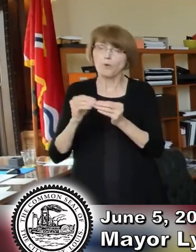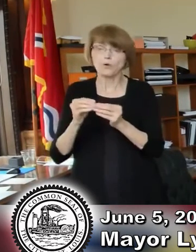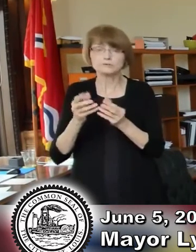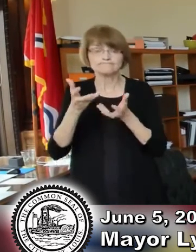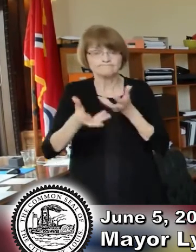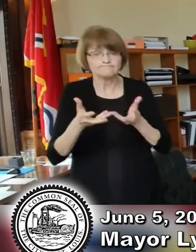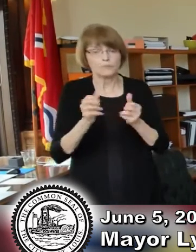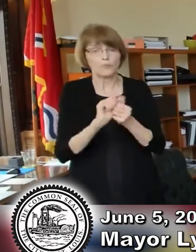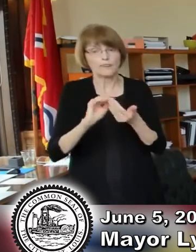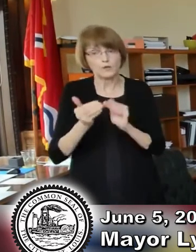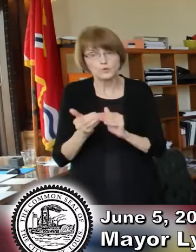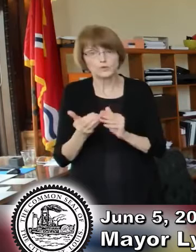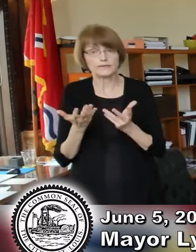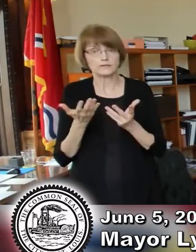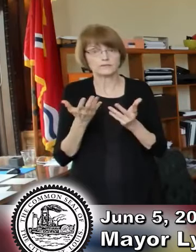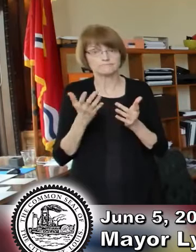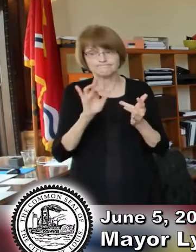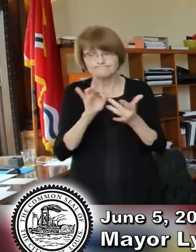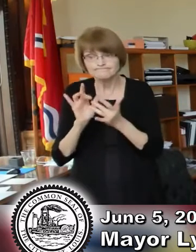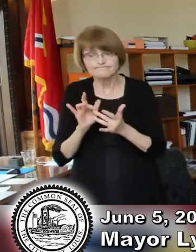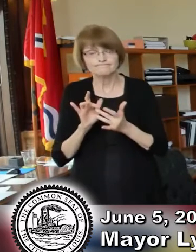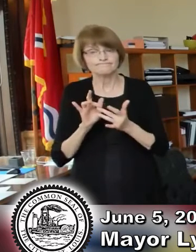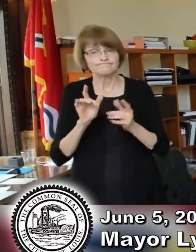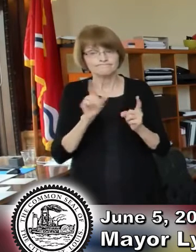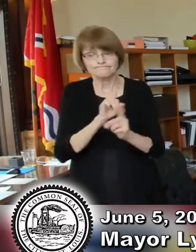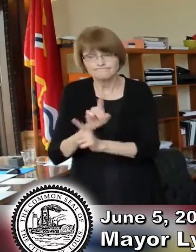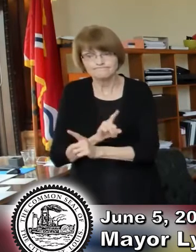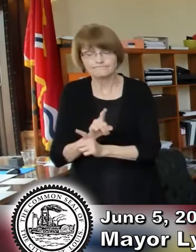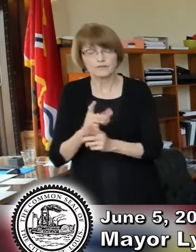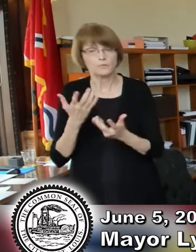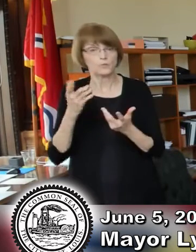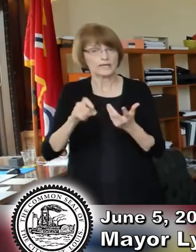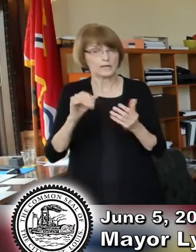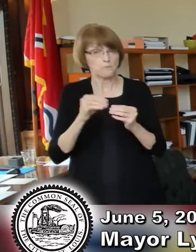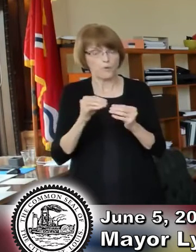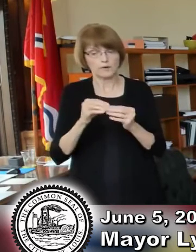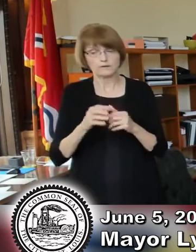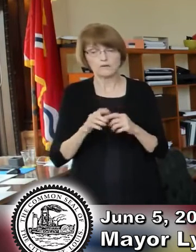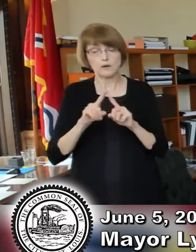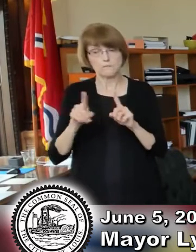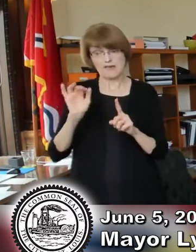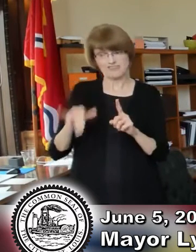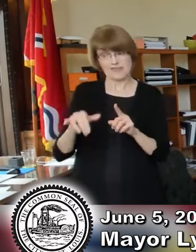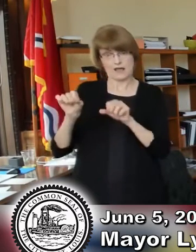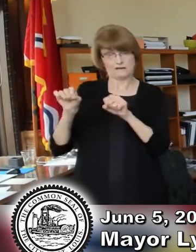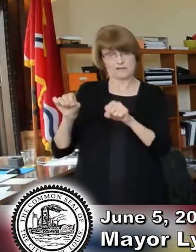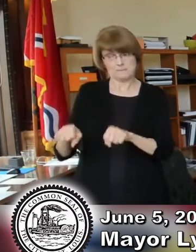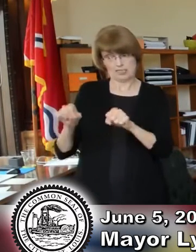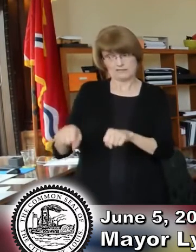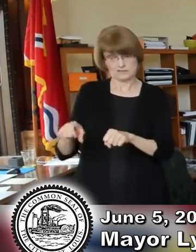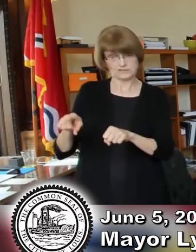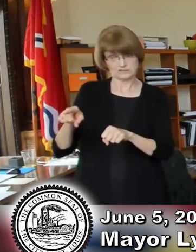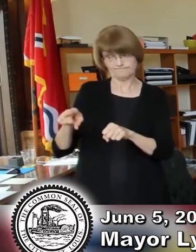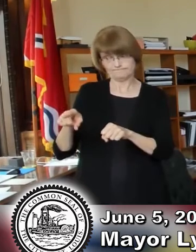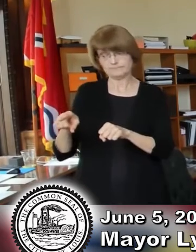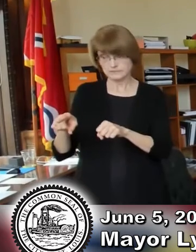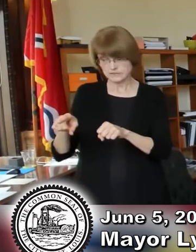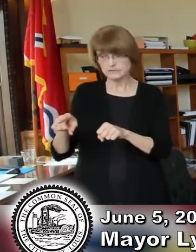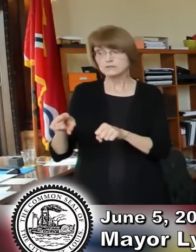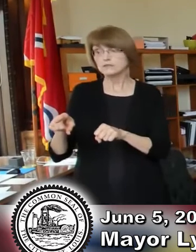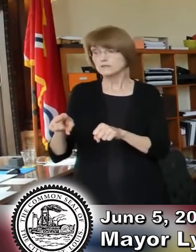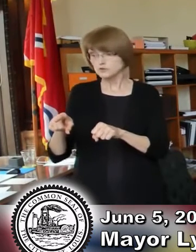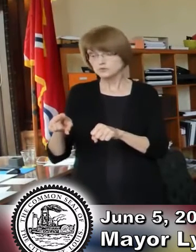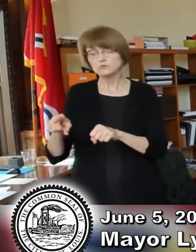need to do more. But I think that ability to do